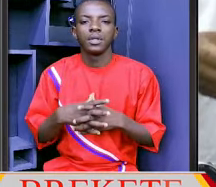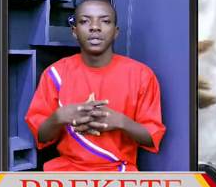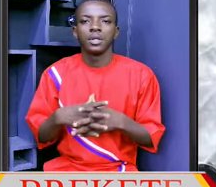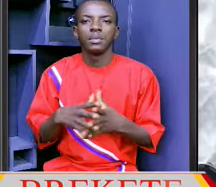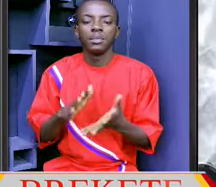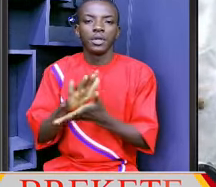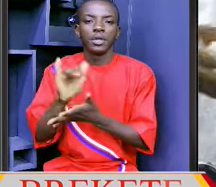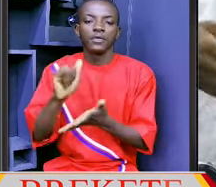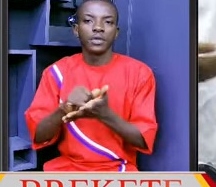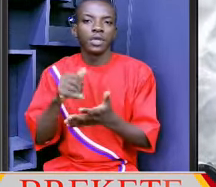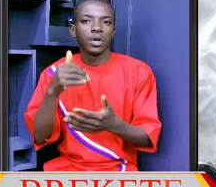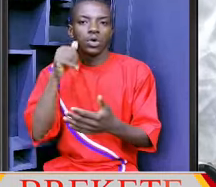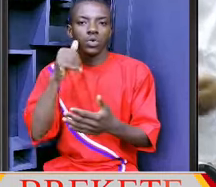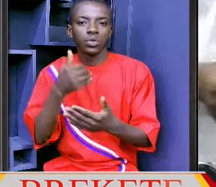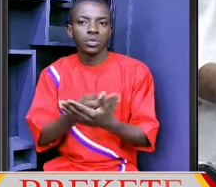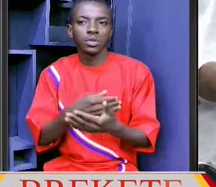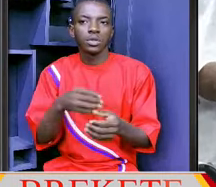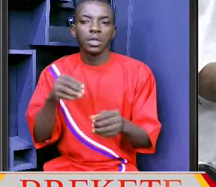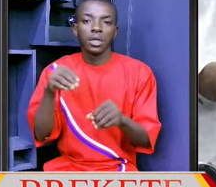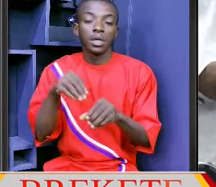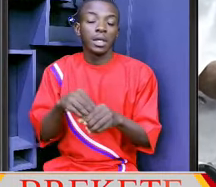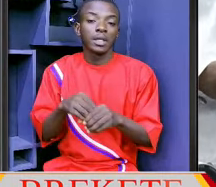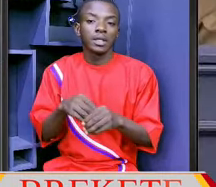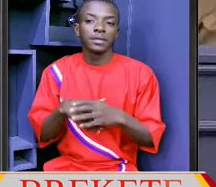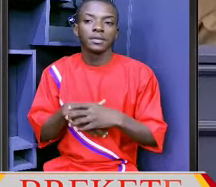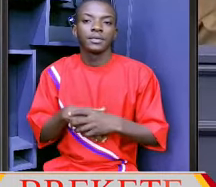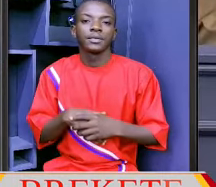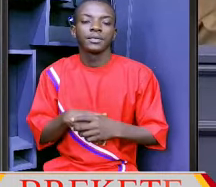We believe, say, our daughters, they intact.